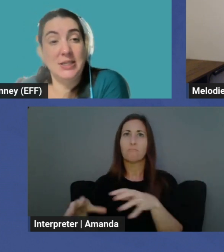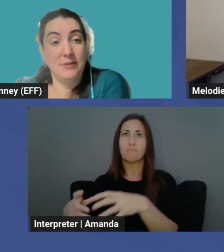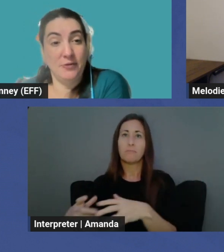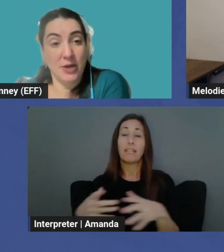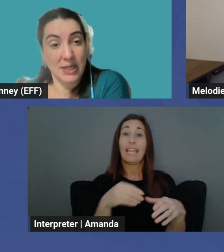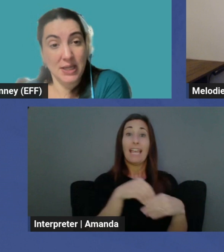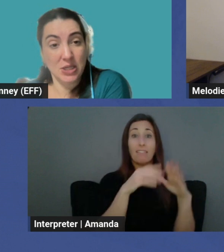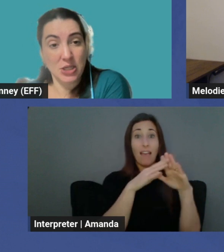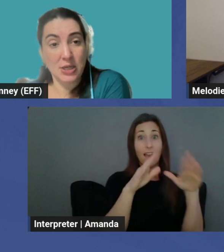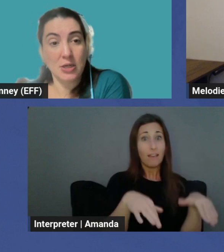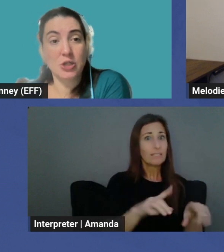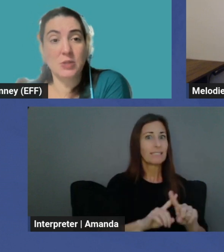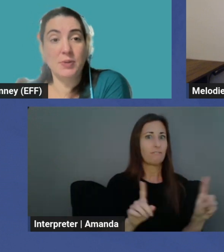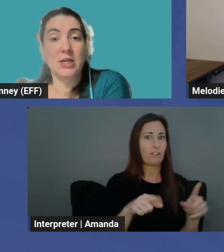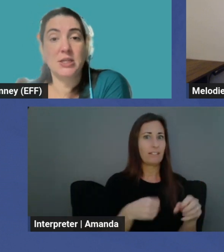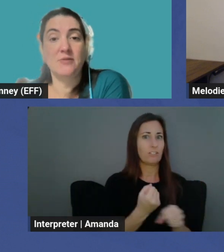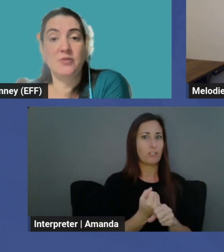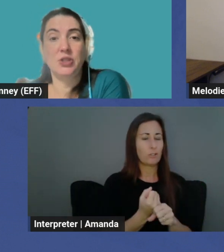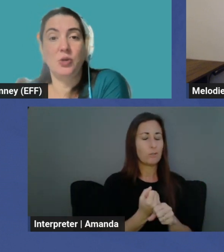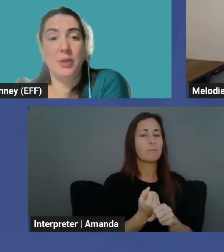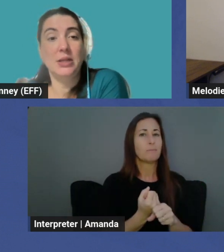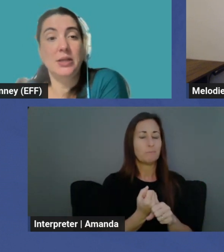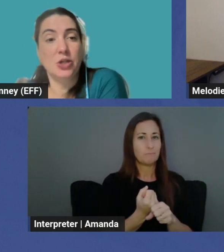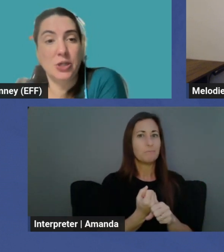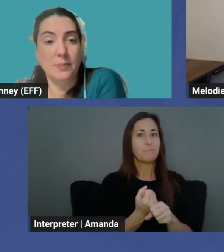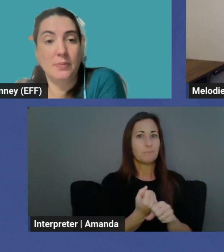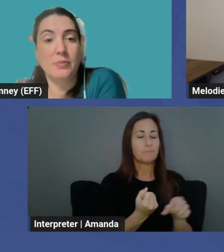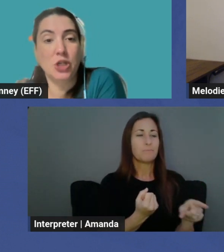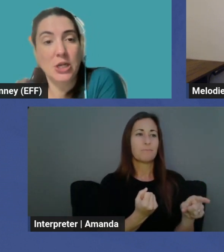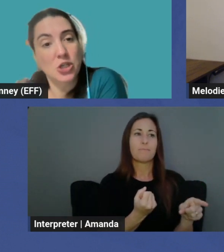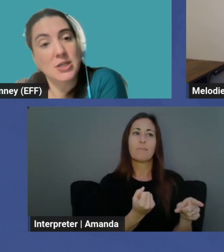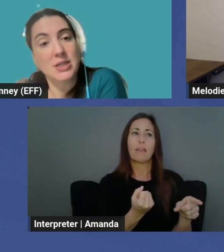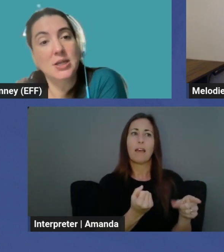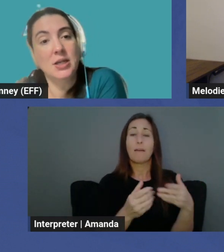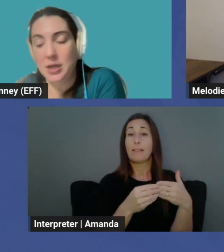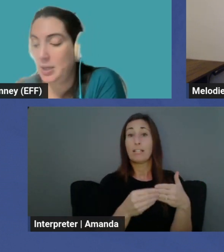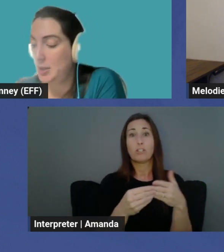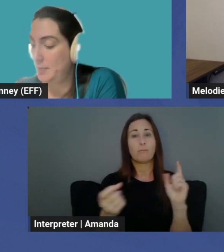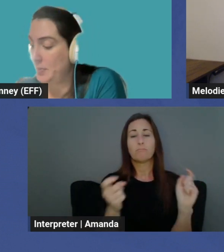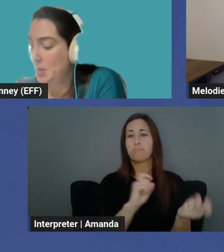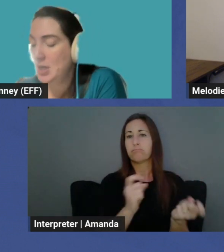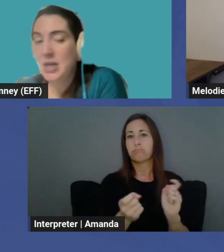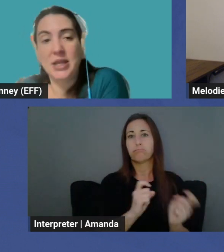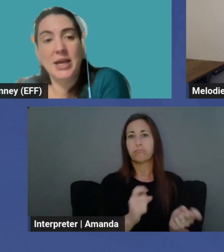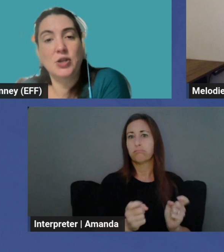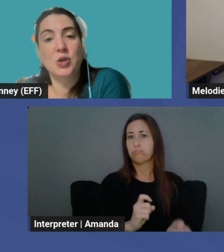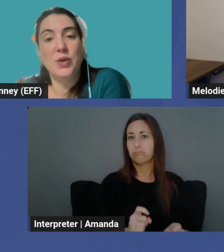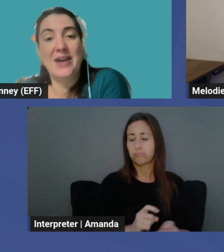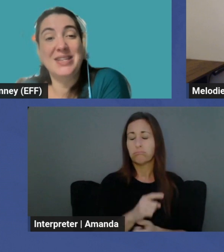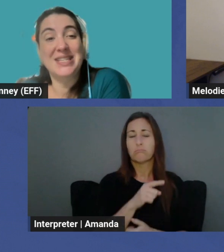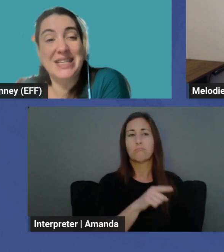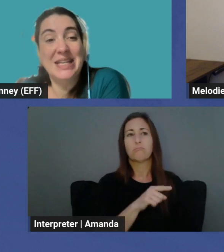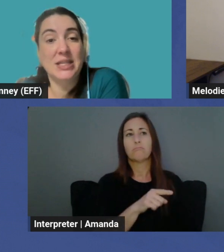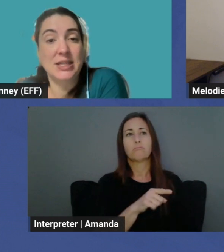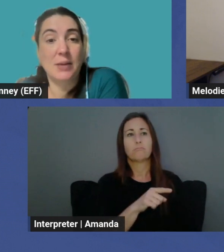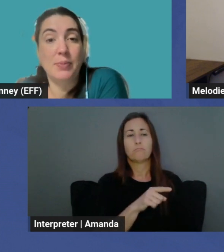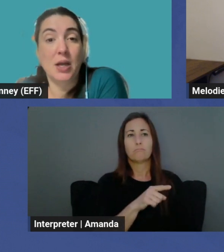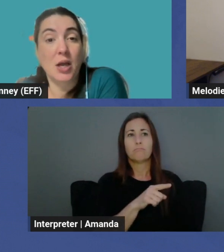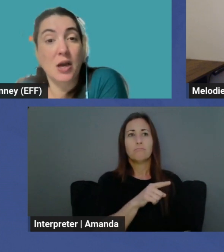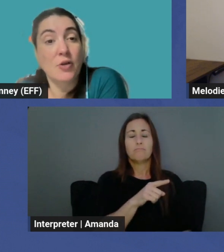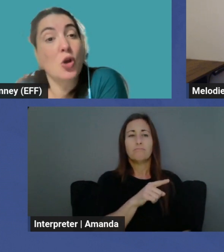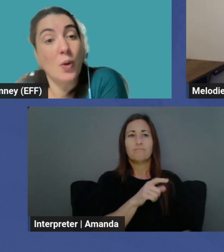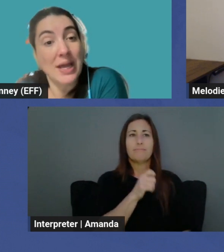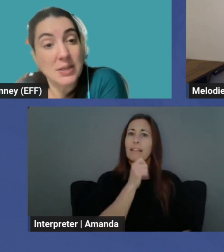bit different this year just because of so many leadership changes in the House that we haven't seen this